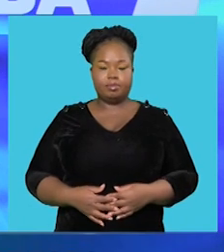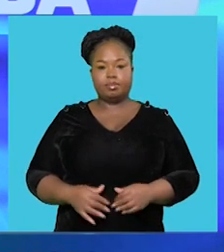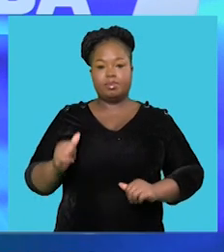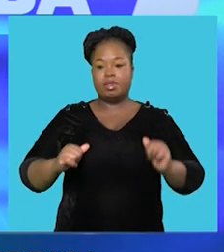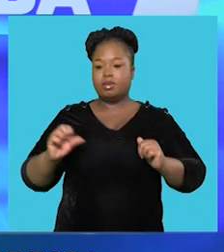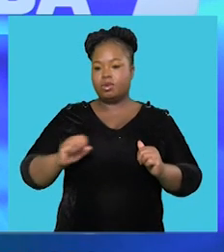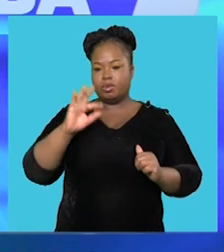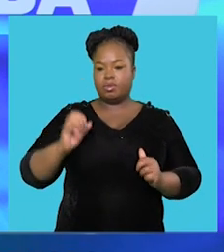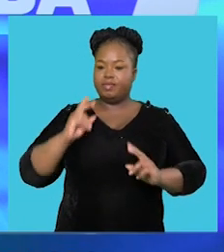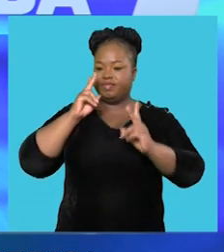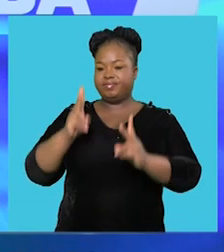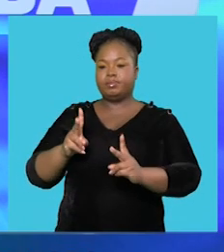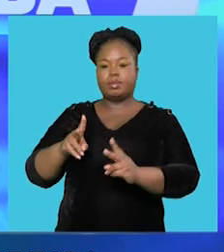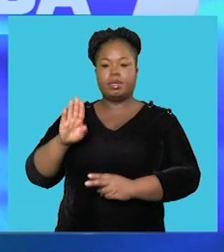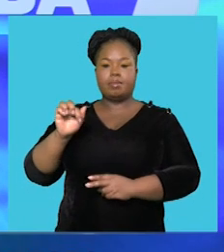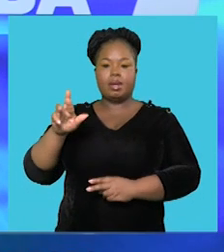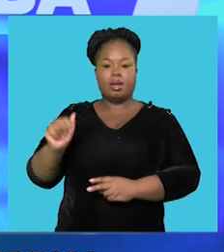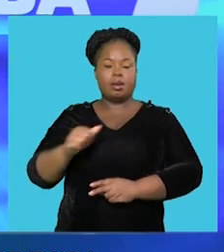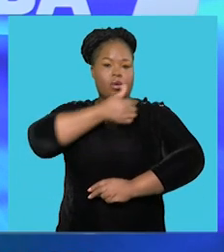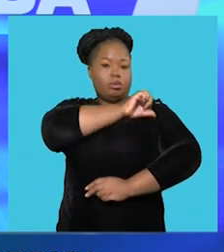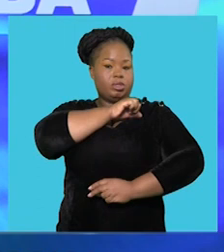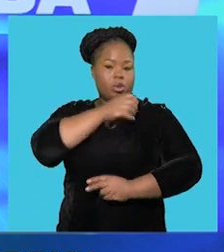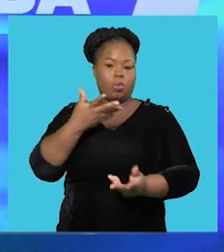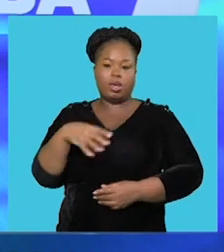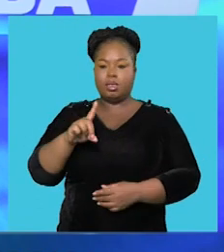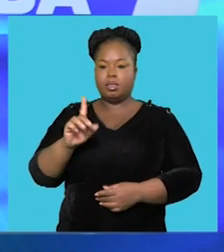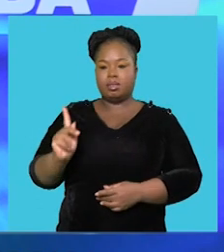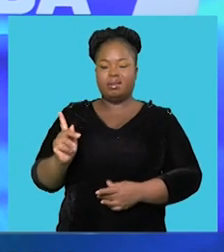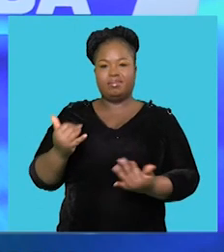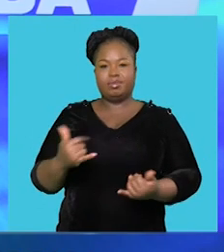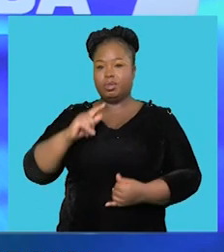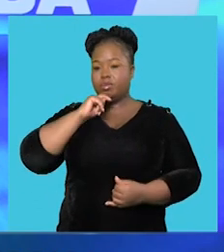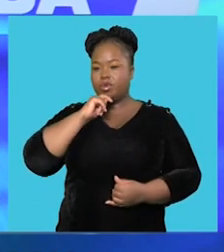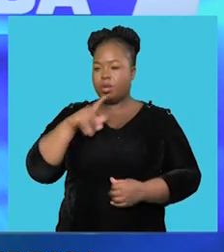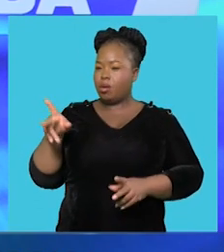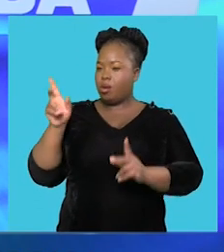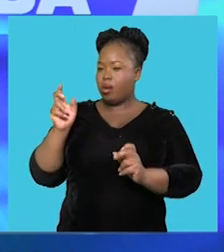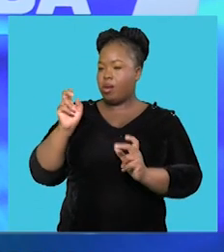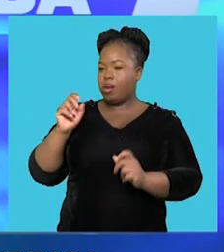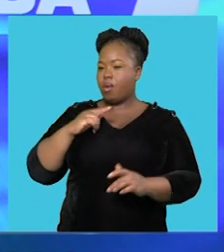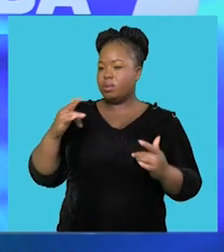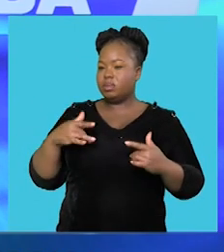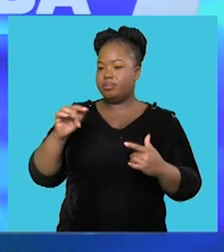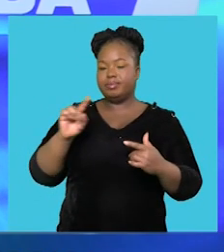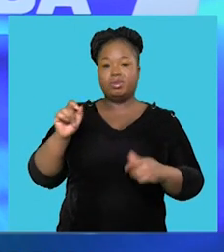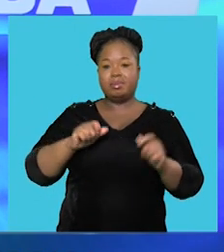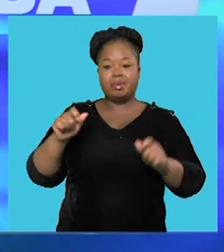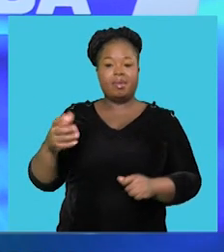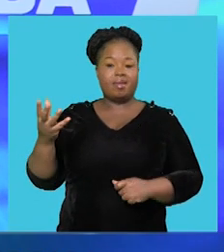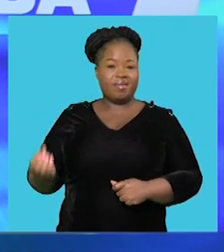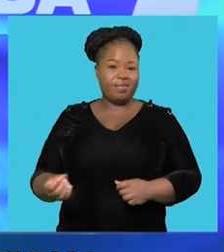I-Action SA ivakashele isibhedlela iChris, Hani Baragwanath, eDiepkloof namuhla ekuseni ukuyozwakalisa uvolwayo ngezinkinga kulesi